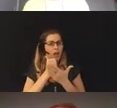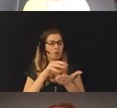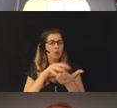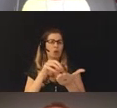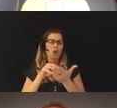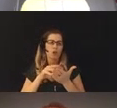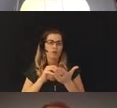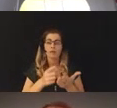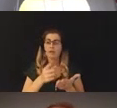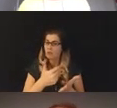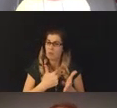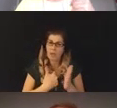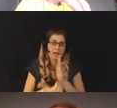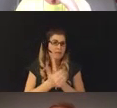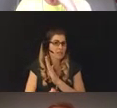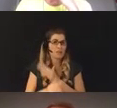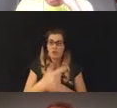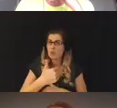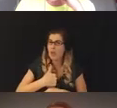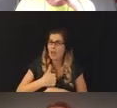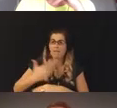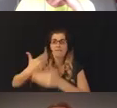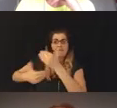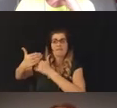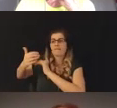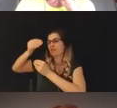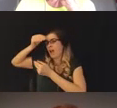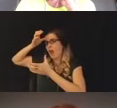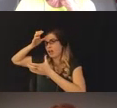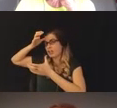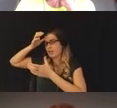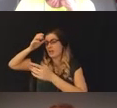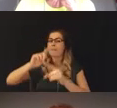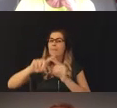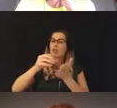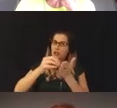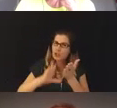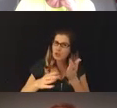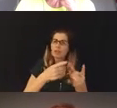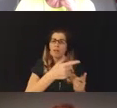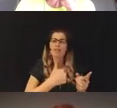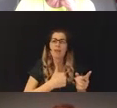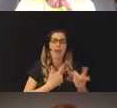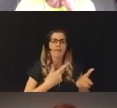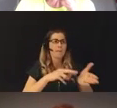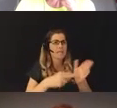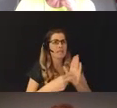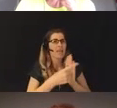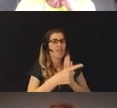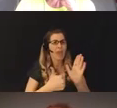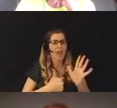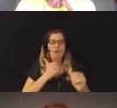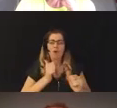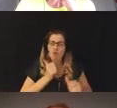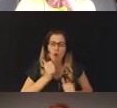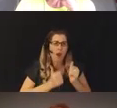got the skills, historical, technical knowledge already, but the students have the meaning, the voice, the drive, right? They have all of that. They're experts